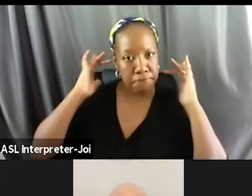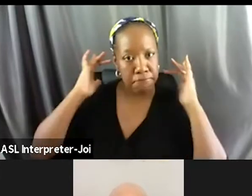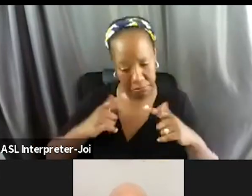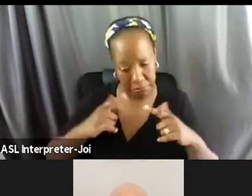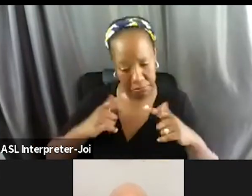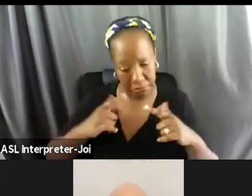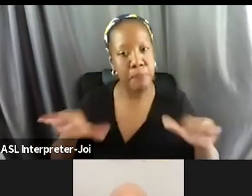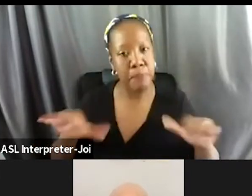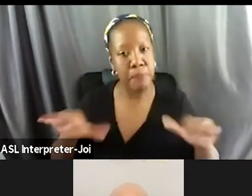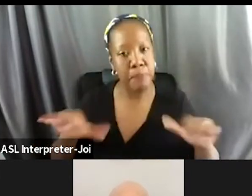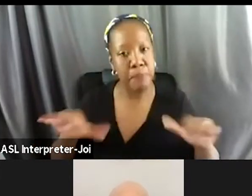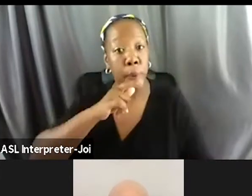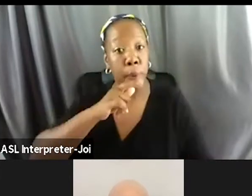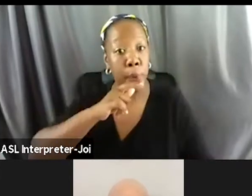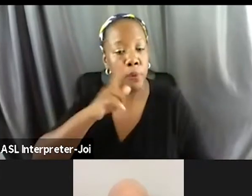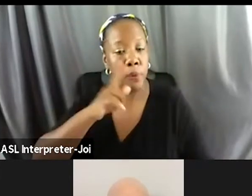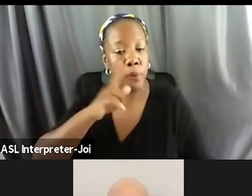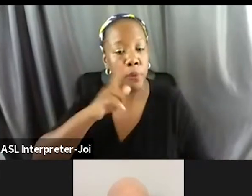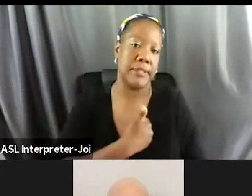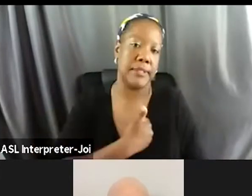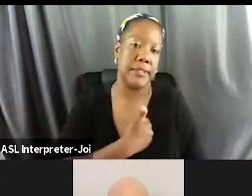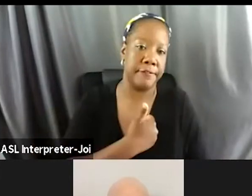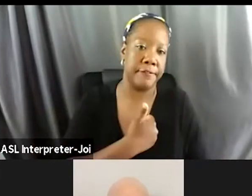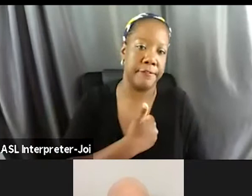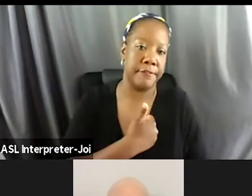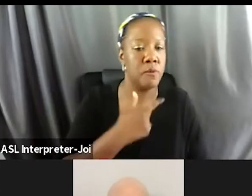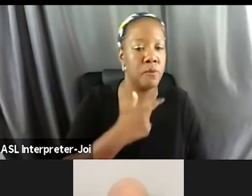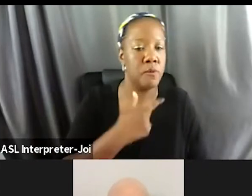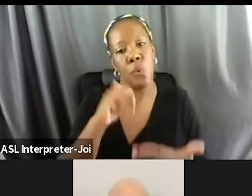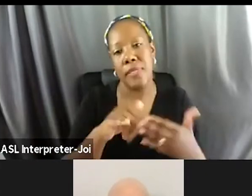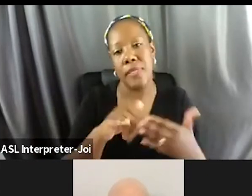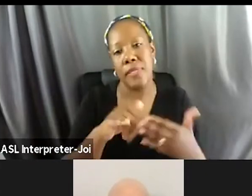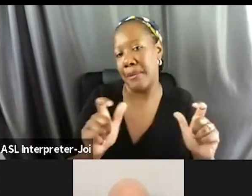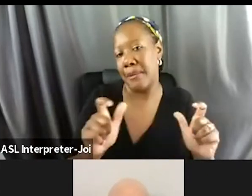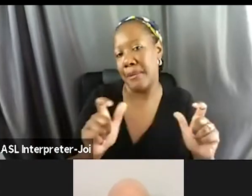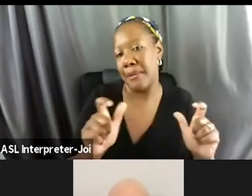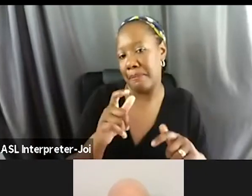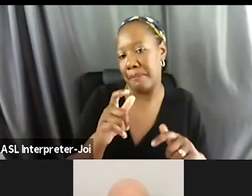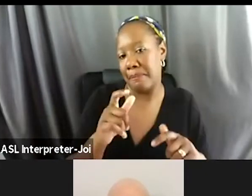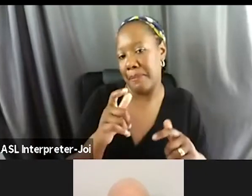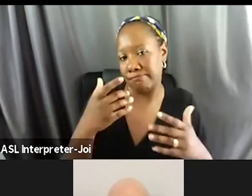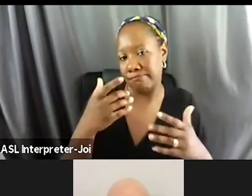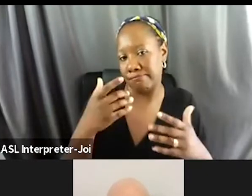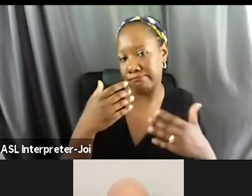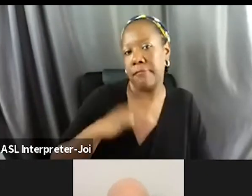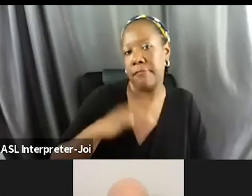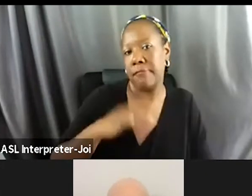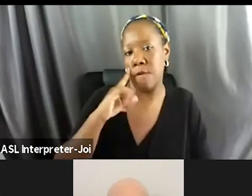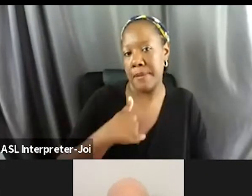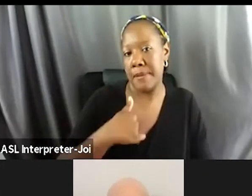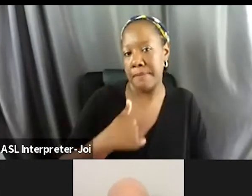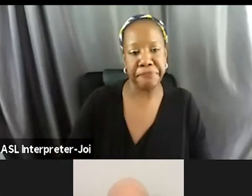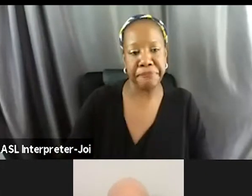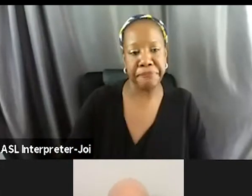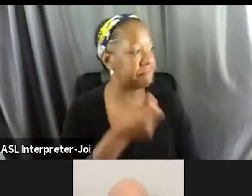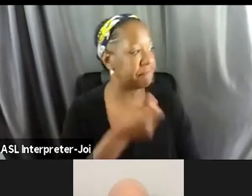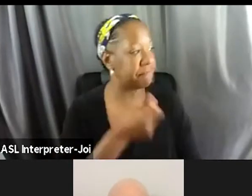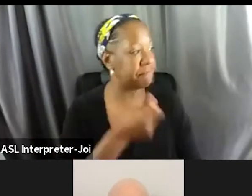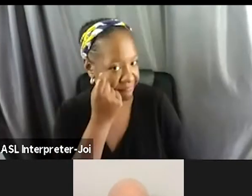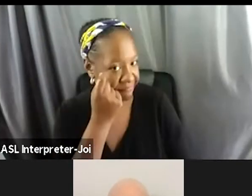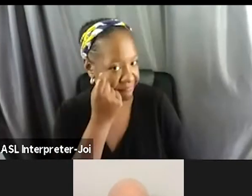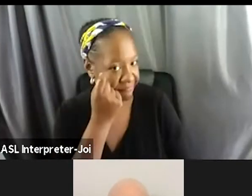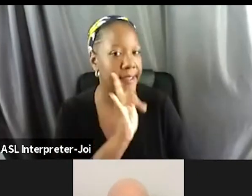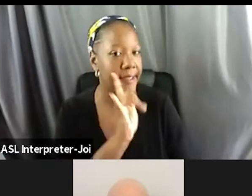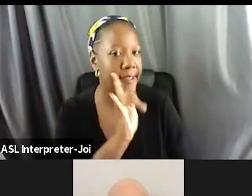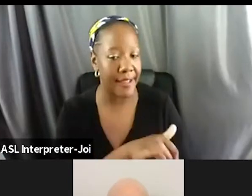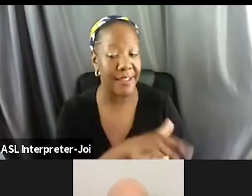myself. And so that's been a big thing for me. Yeah, I get that. It's the idea of like, that